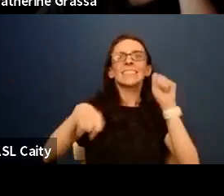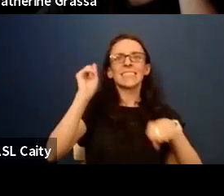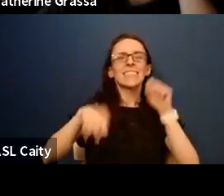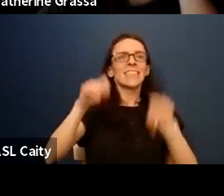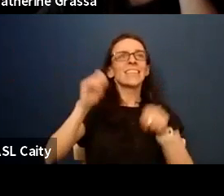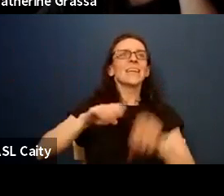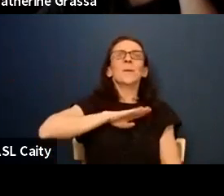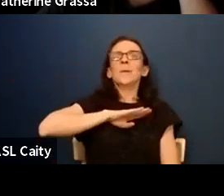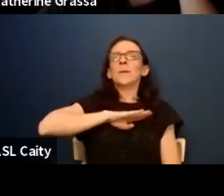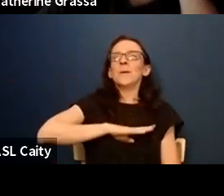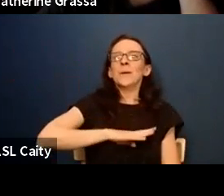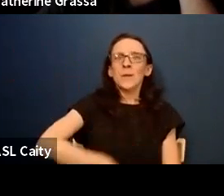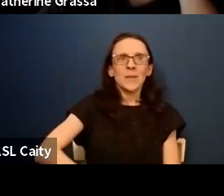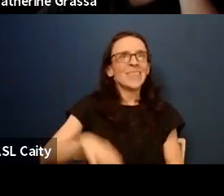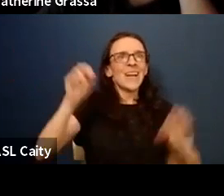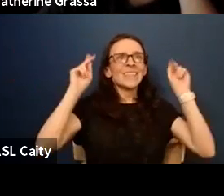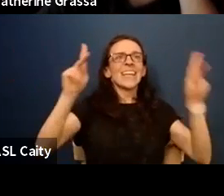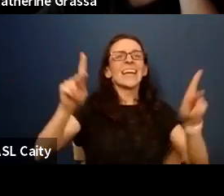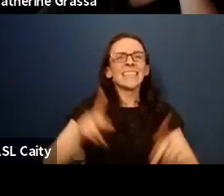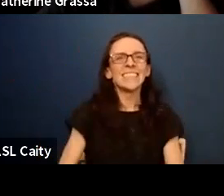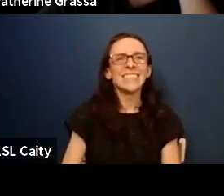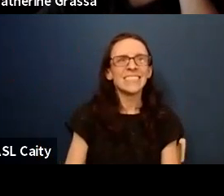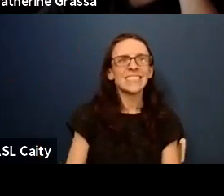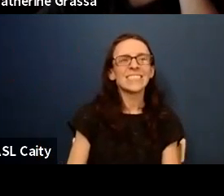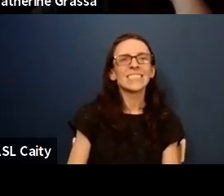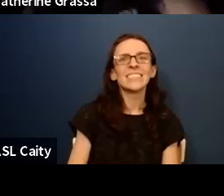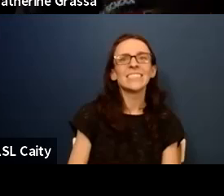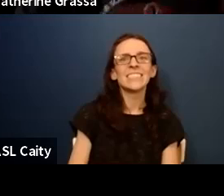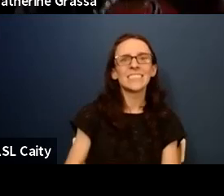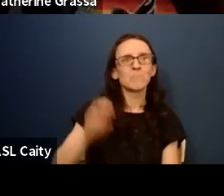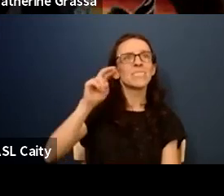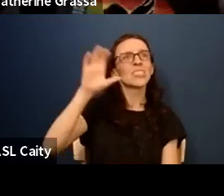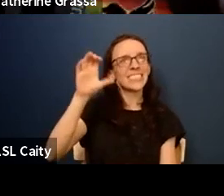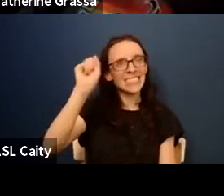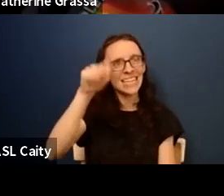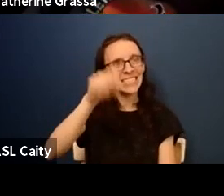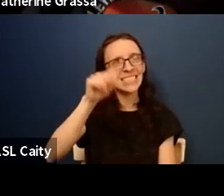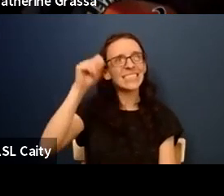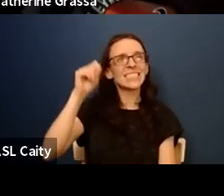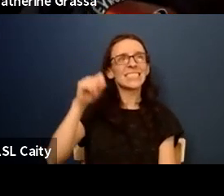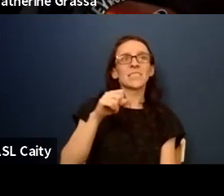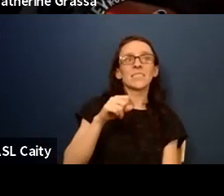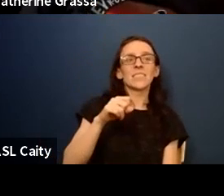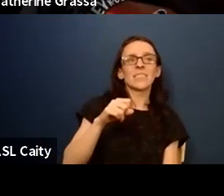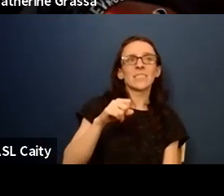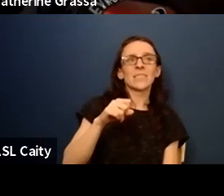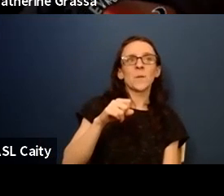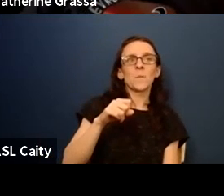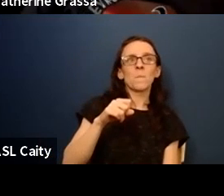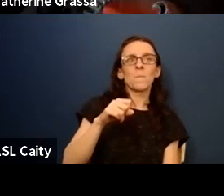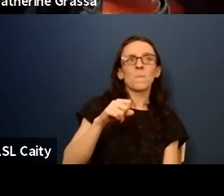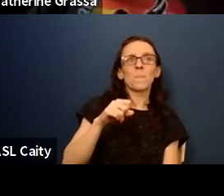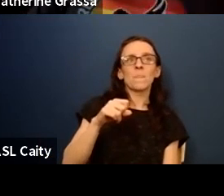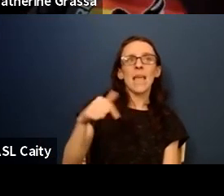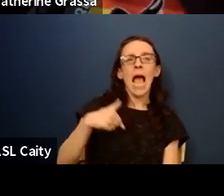It's like, consensus. absolutely. Consensus on whether we like them. Yes, we do. Whether you're presenting them, I'm reluctantly